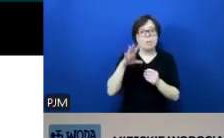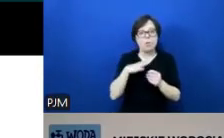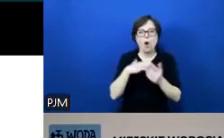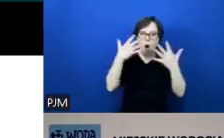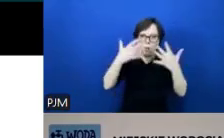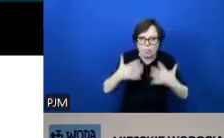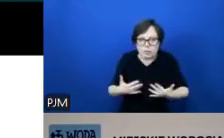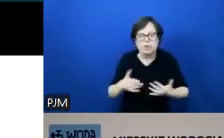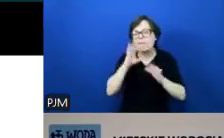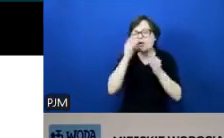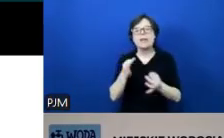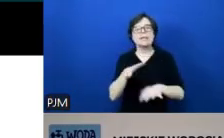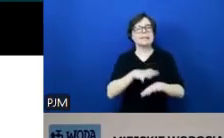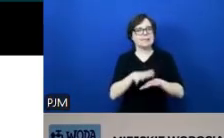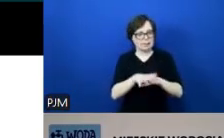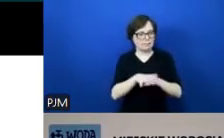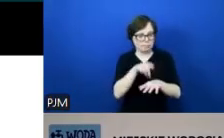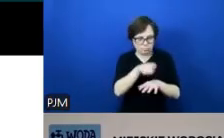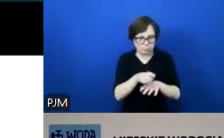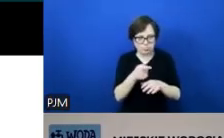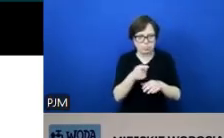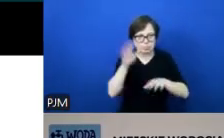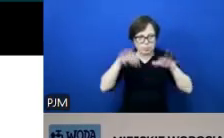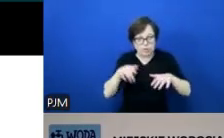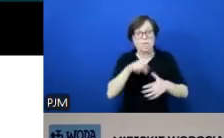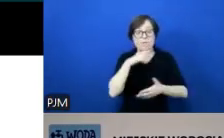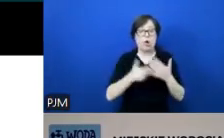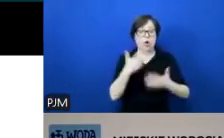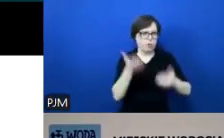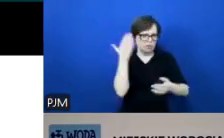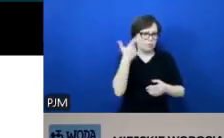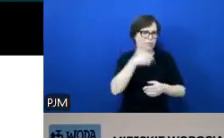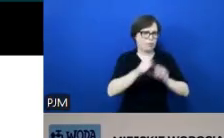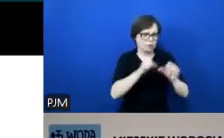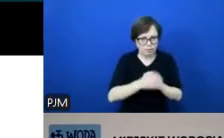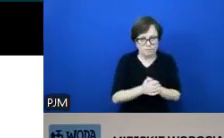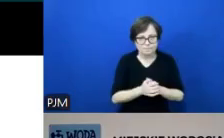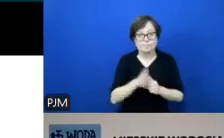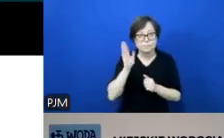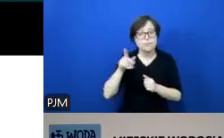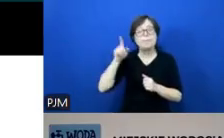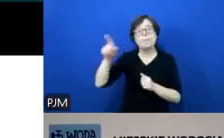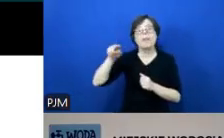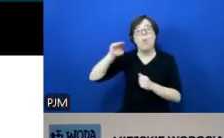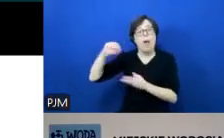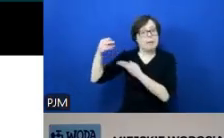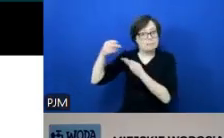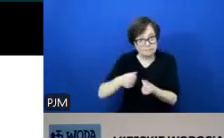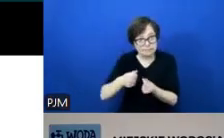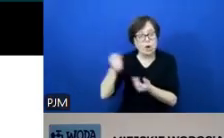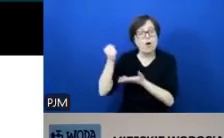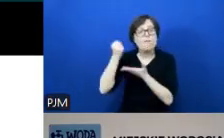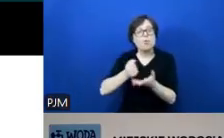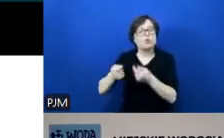we undertook hydraulic calculations and simulations for the first time using computer technologies for the first time.